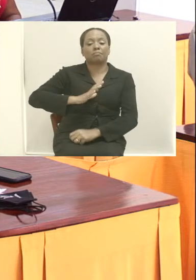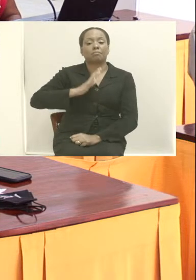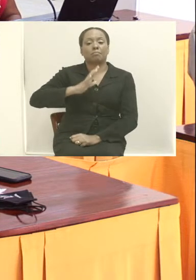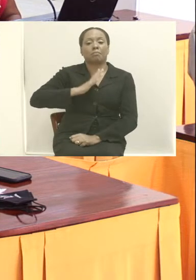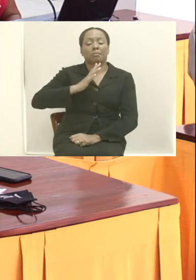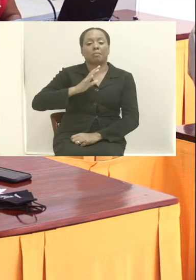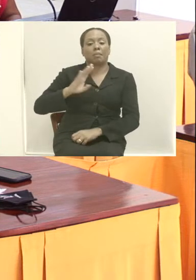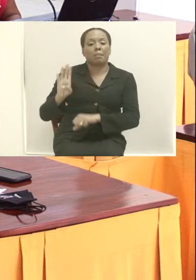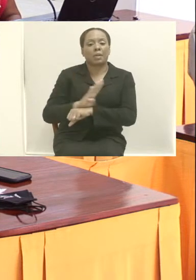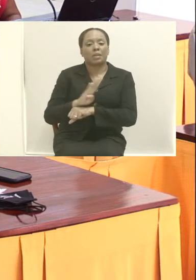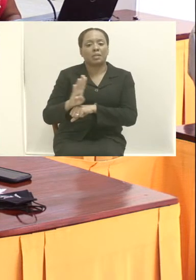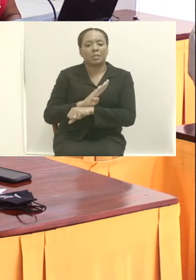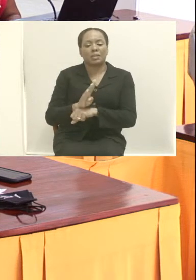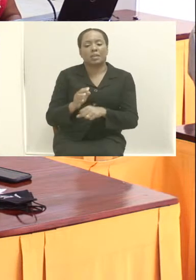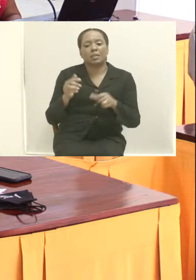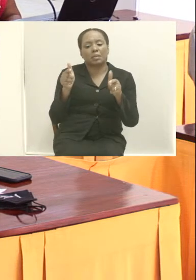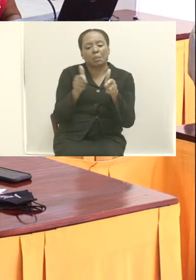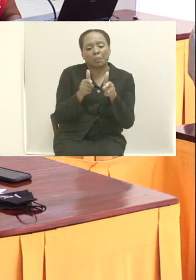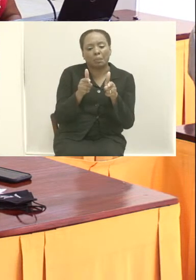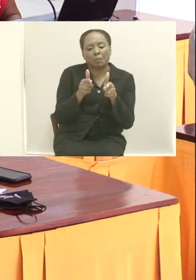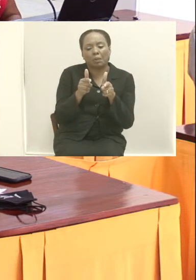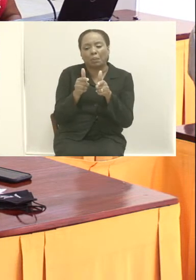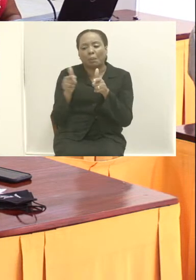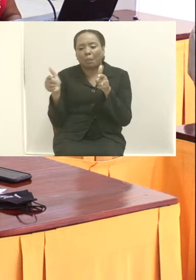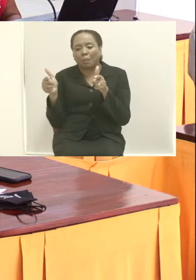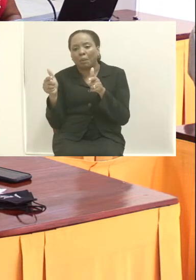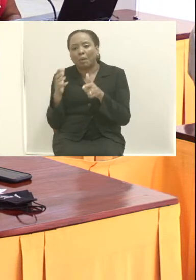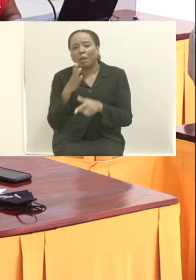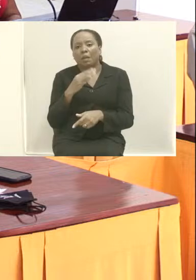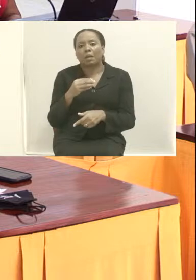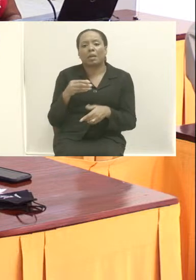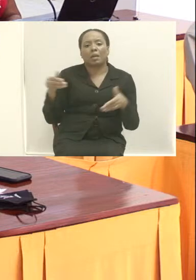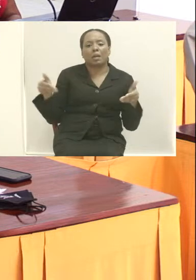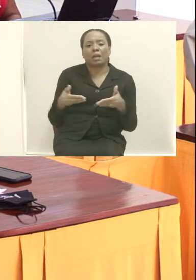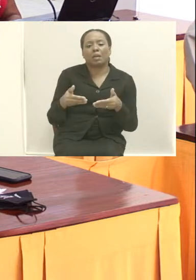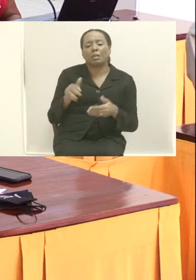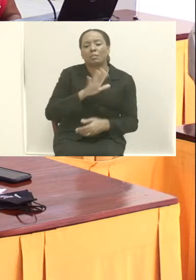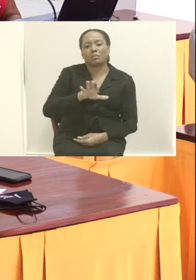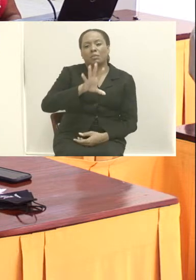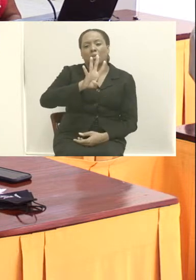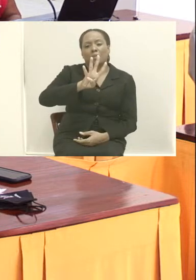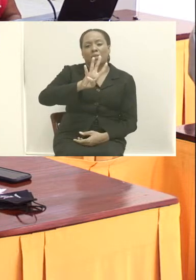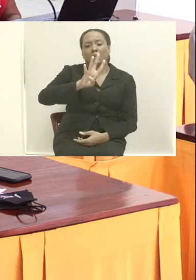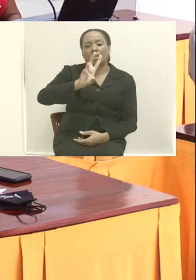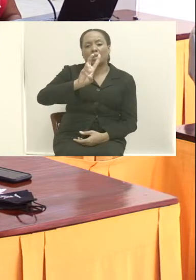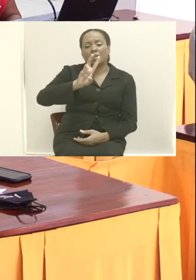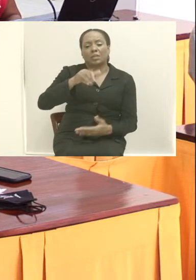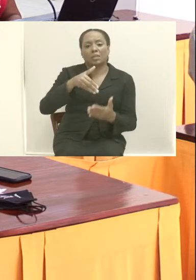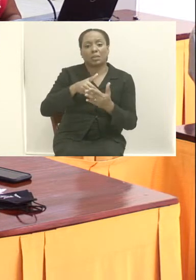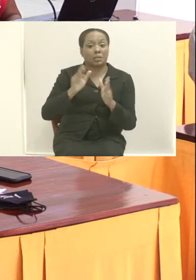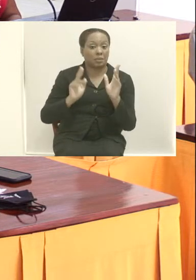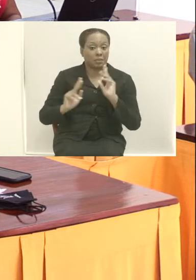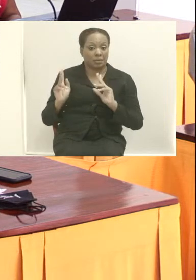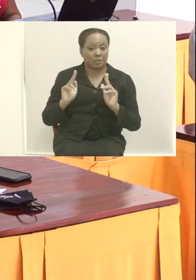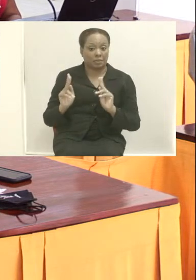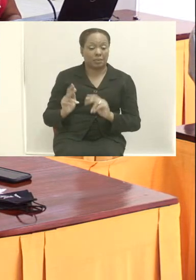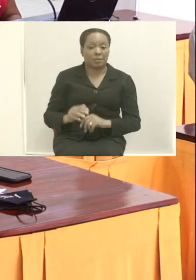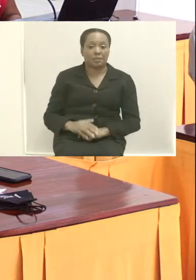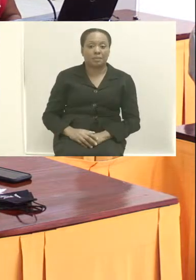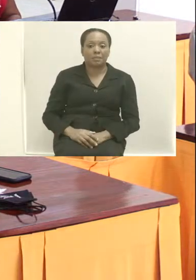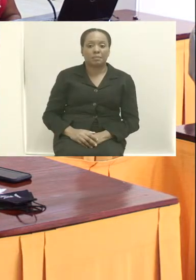and that collectively they employed at that time 46,000 people. Perhaps more interesting, ma'am, is the fact